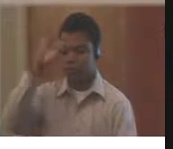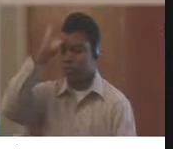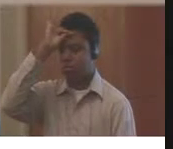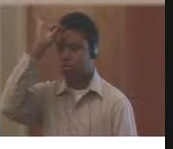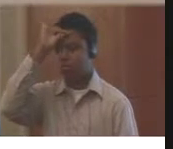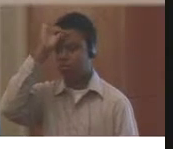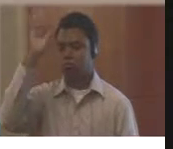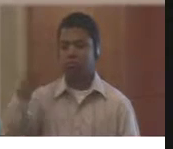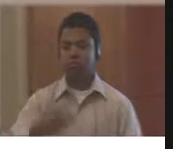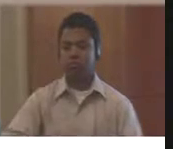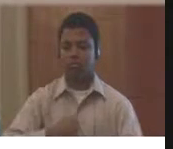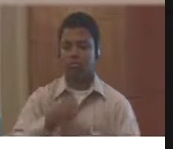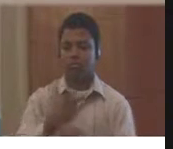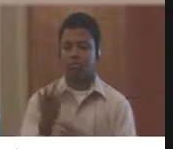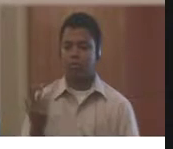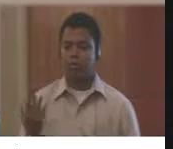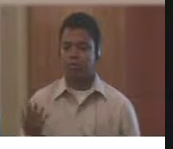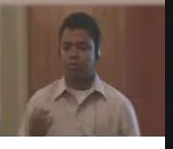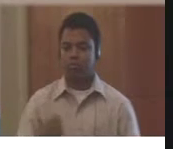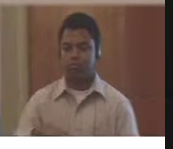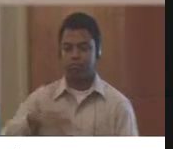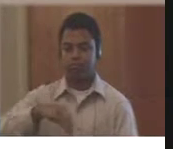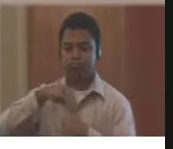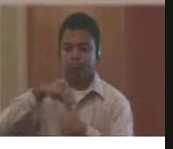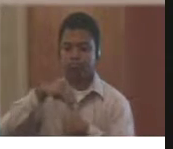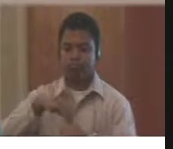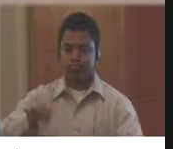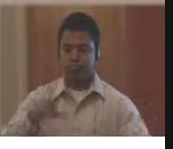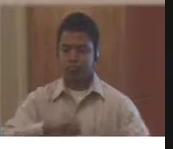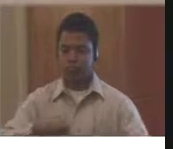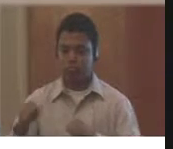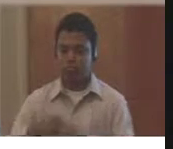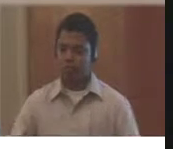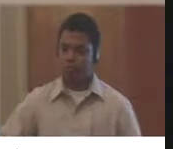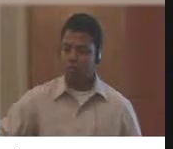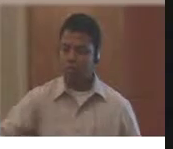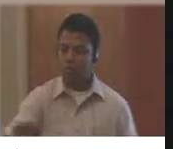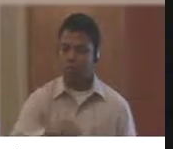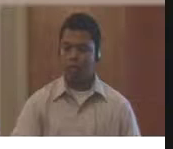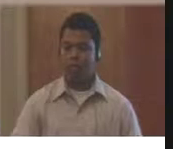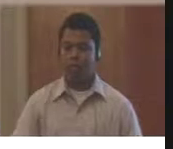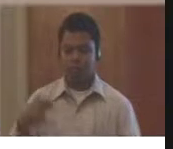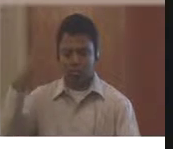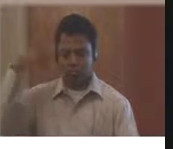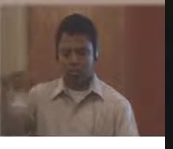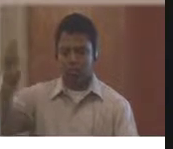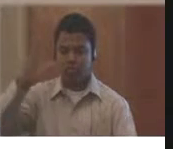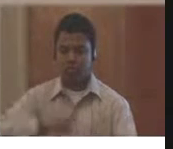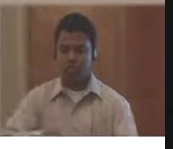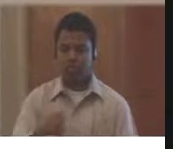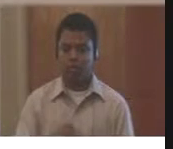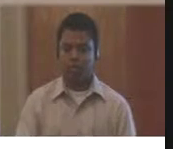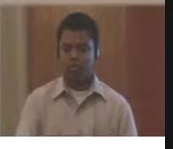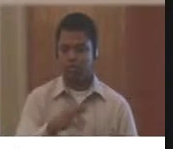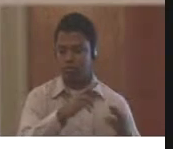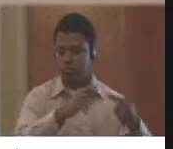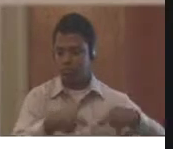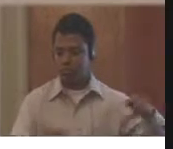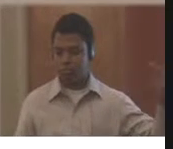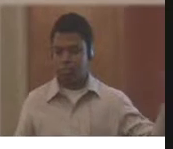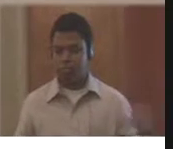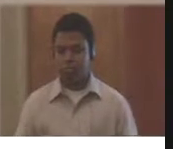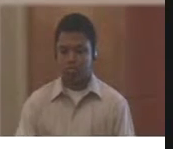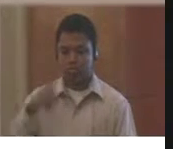policies and programs as a priority for action at the local, national, and regional level in order to protect